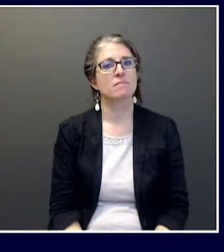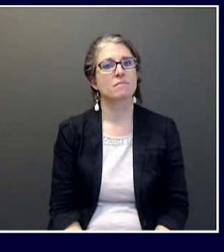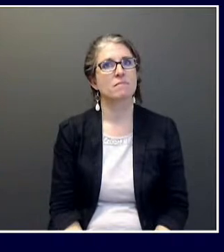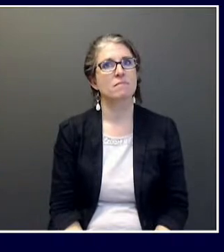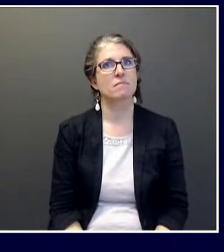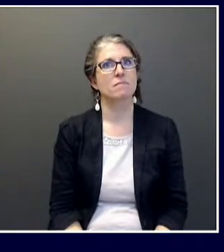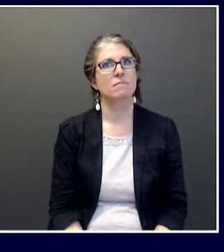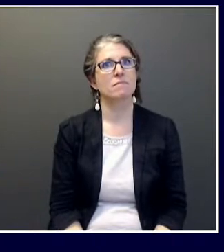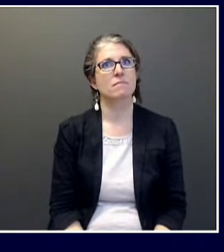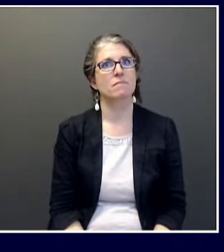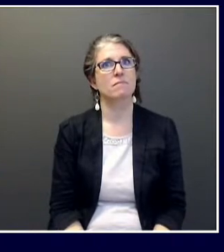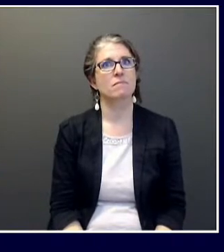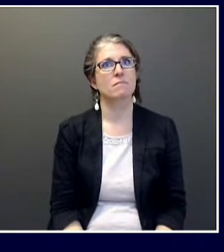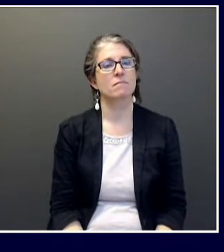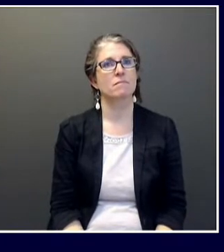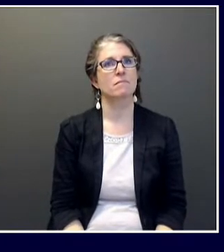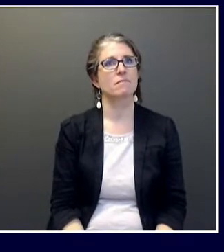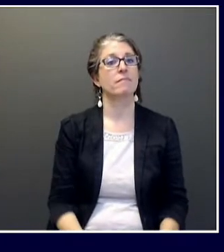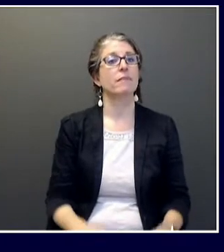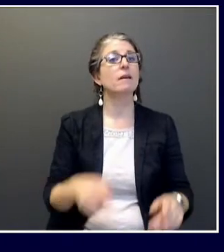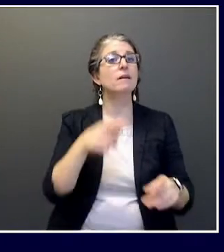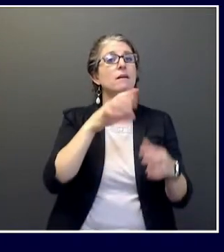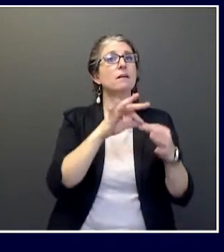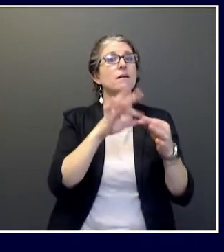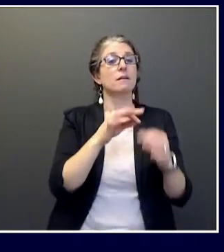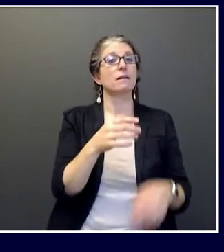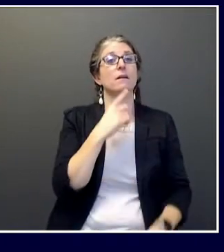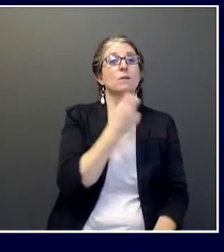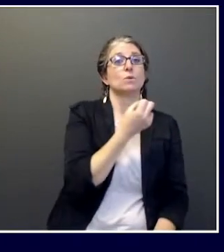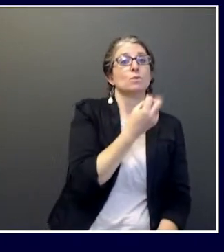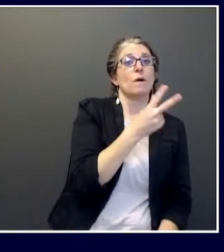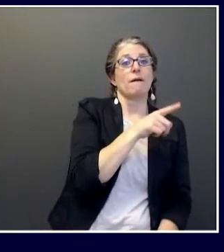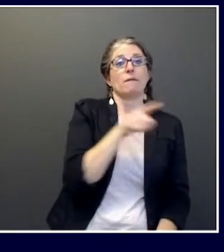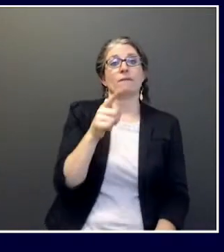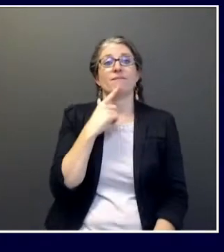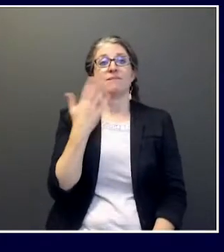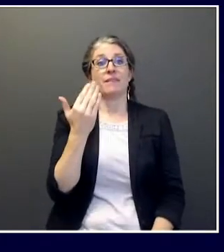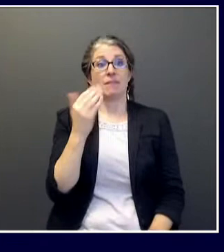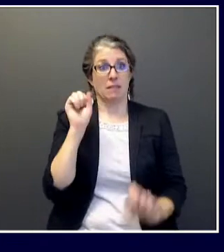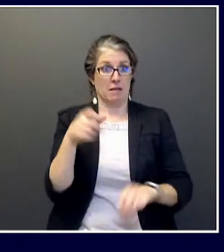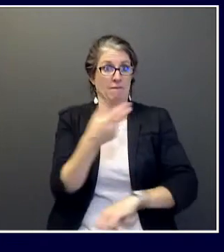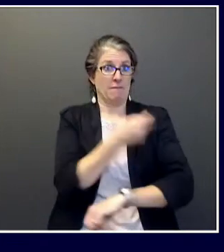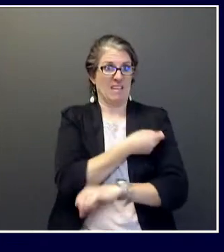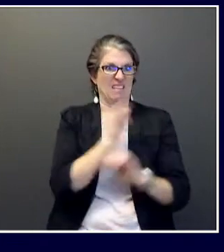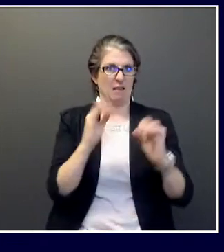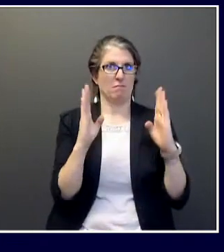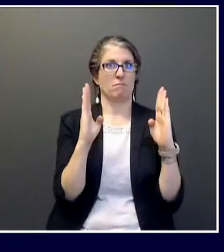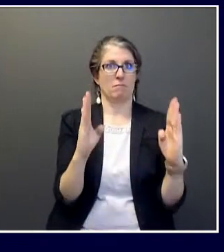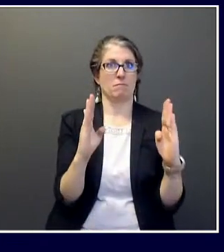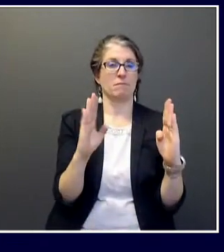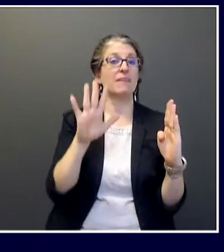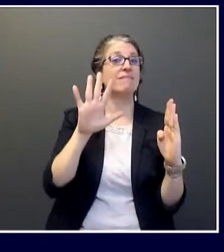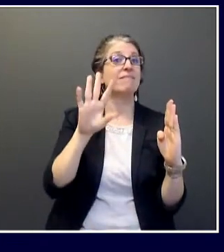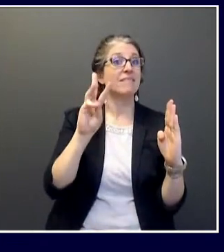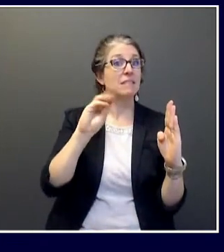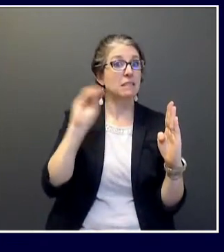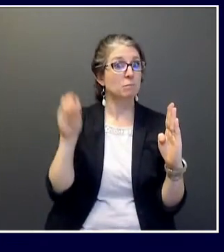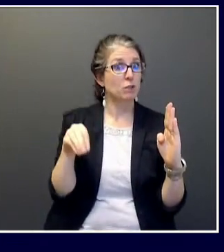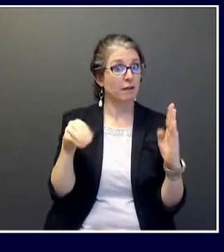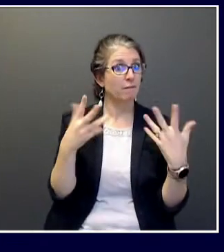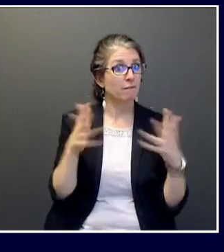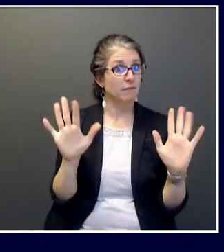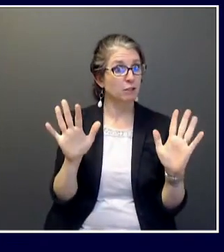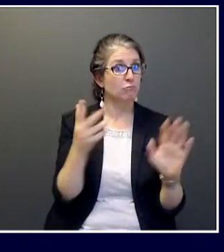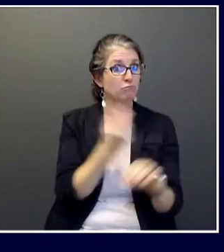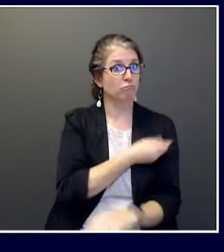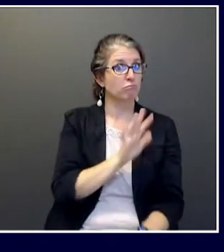rate for 12 to 15-year-olds in Maine, I think, is around 56%, which is the lowest compared to other age groups. So why do you